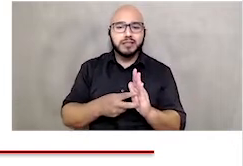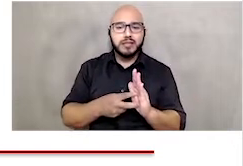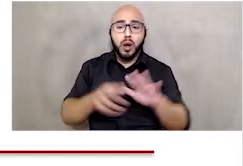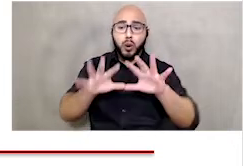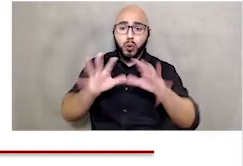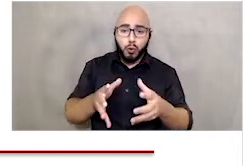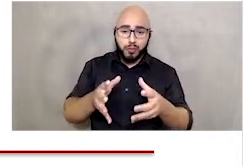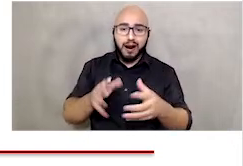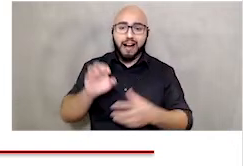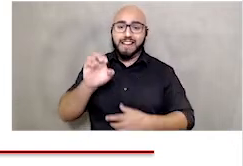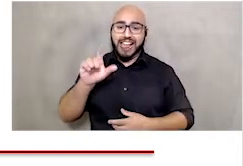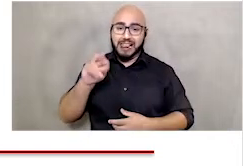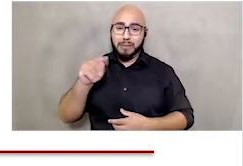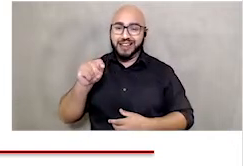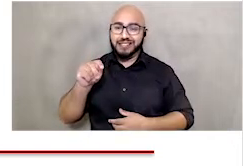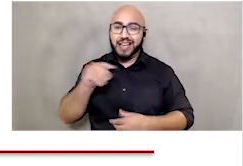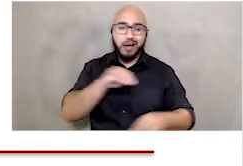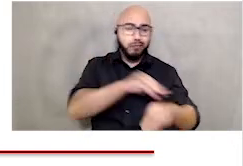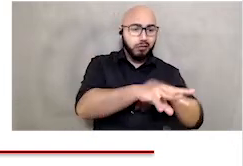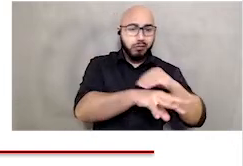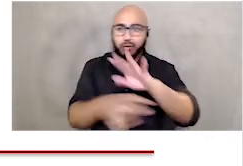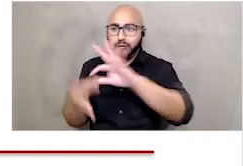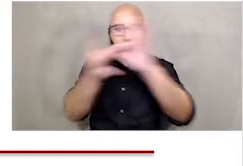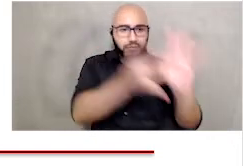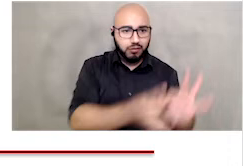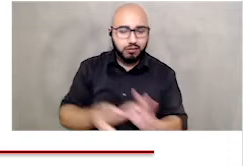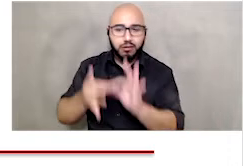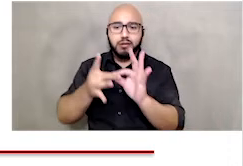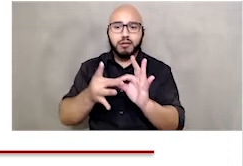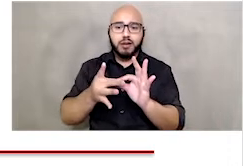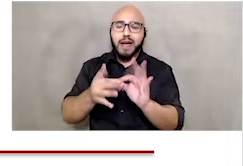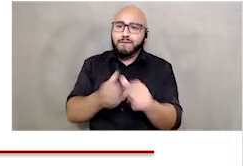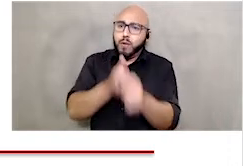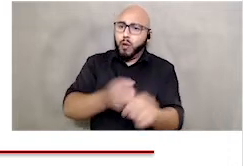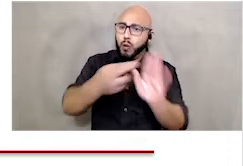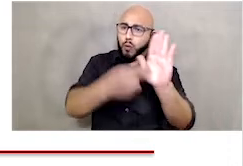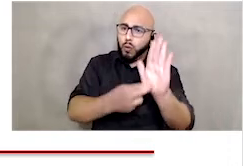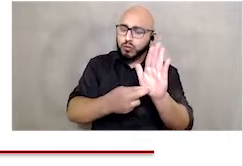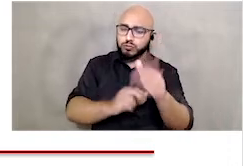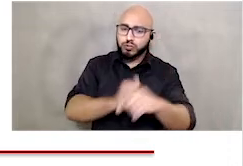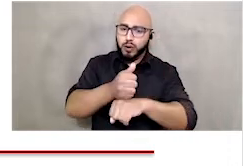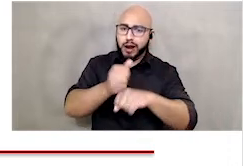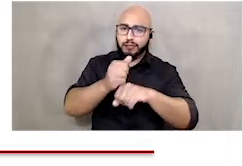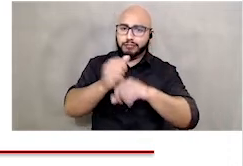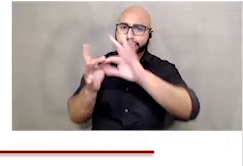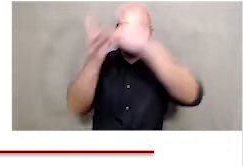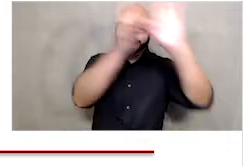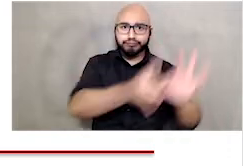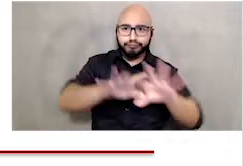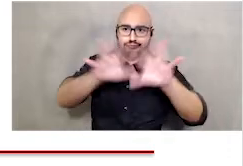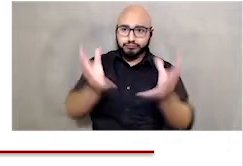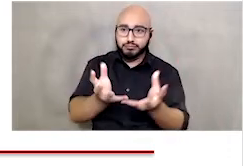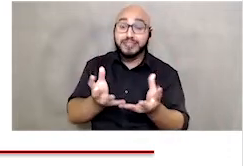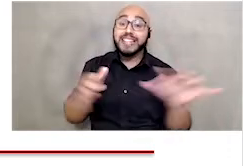elements that act accordingly to a set of rules to form a unified whole. It is a system